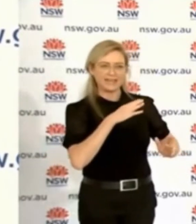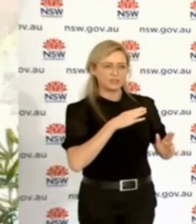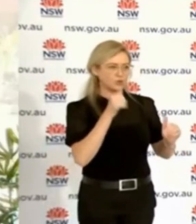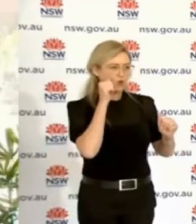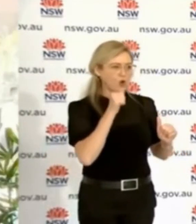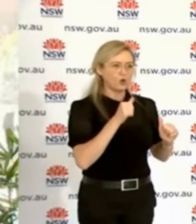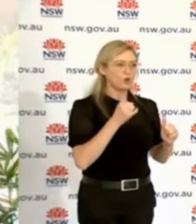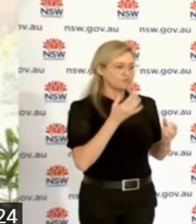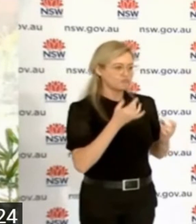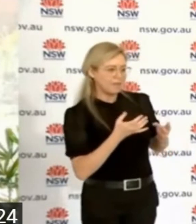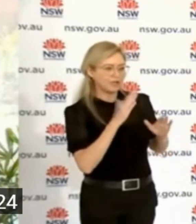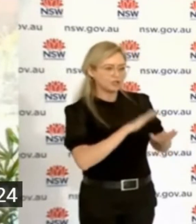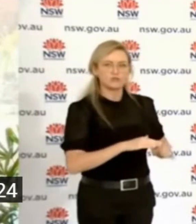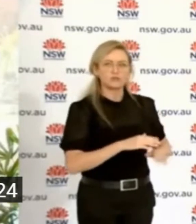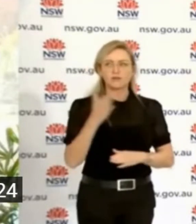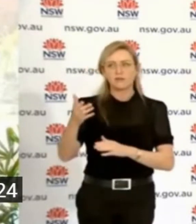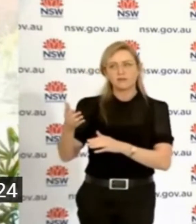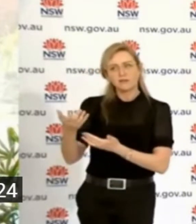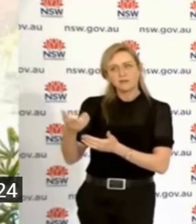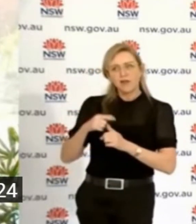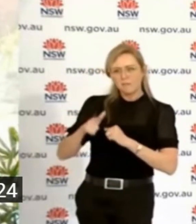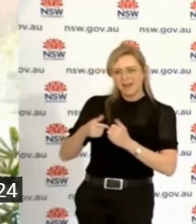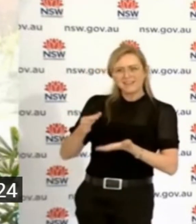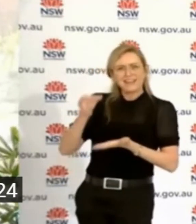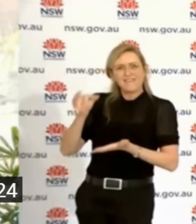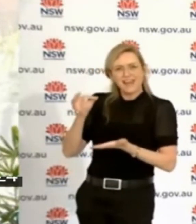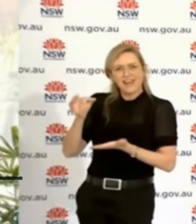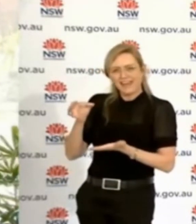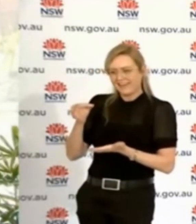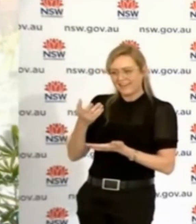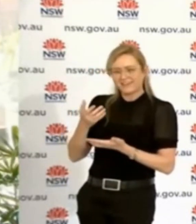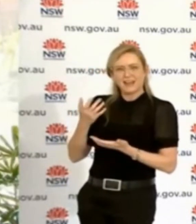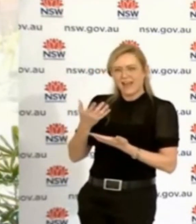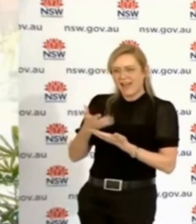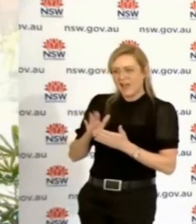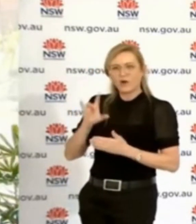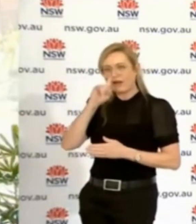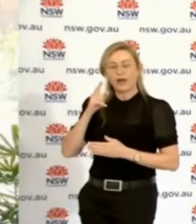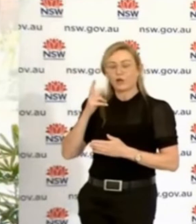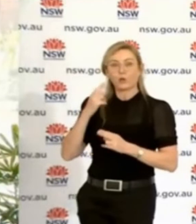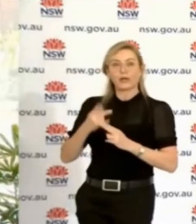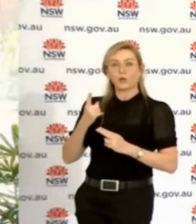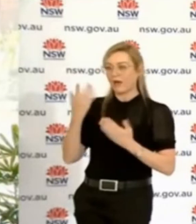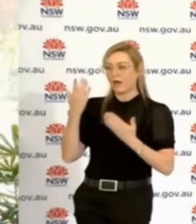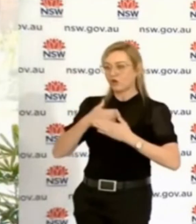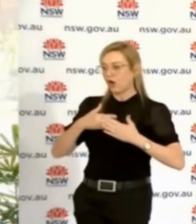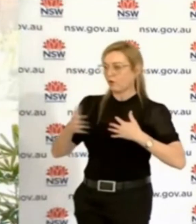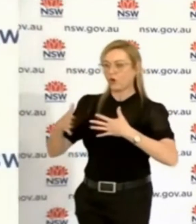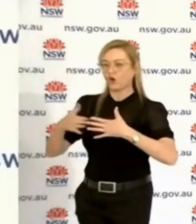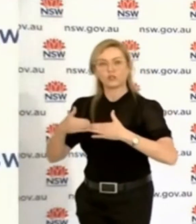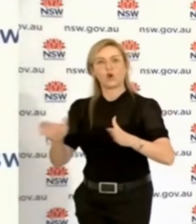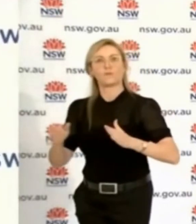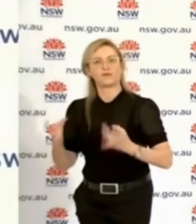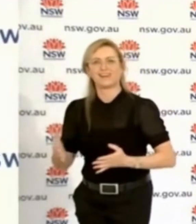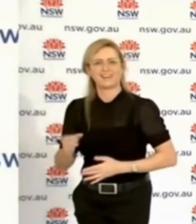for example, with 24 hours notice. So, can you give certainty that you'll give them a fortnight out, or like? No, we will provide